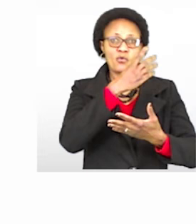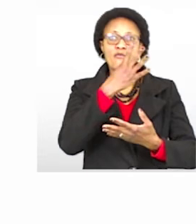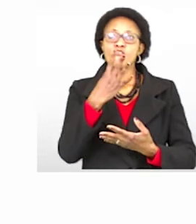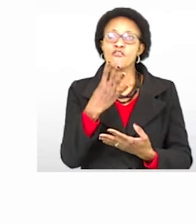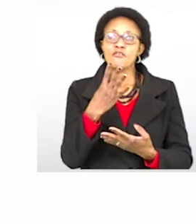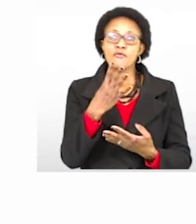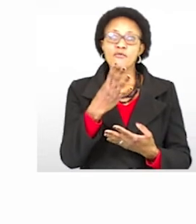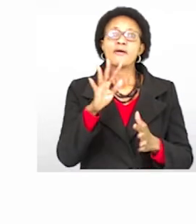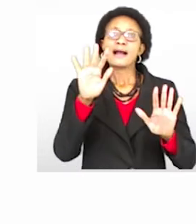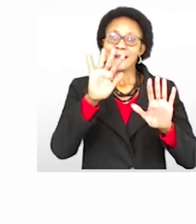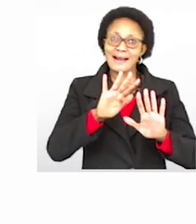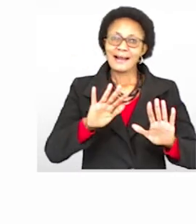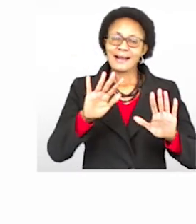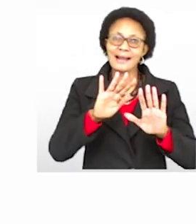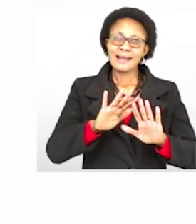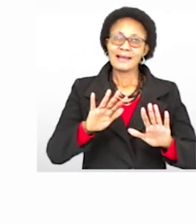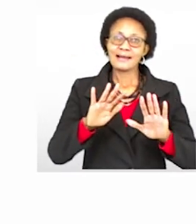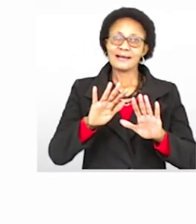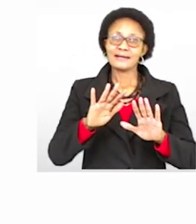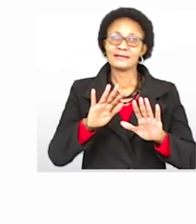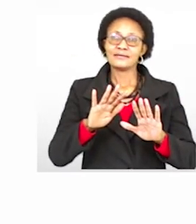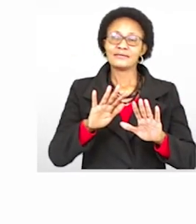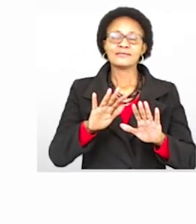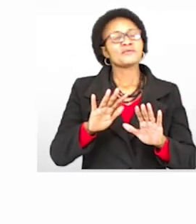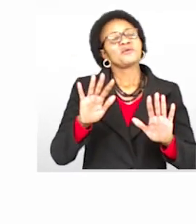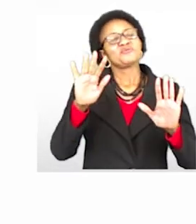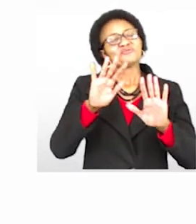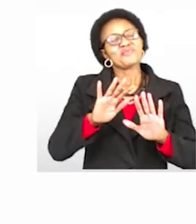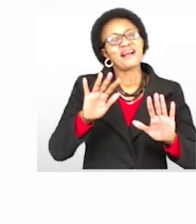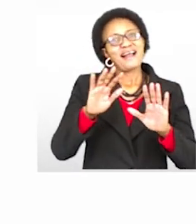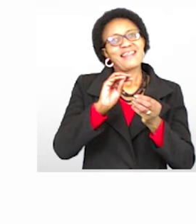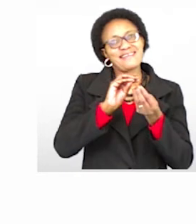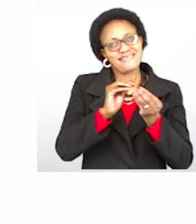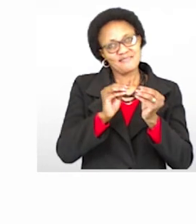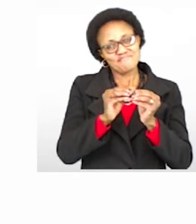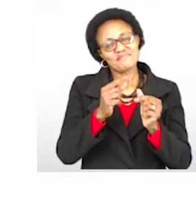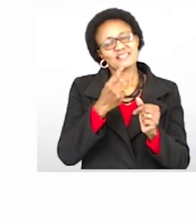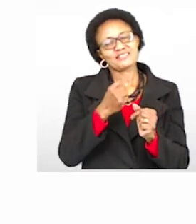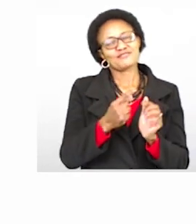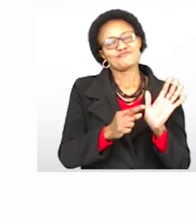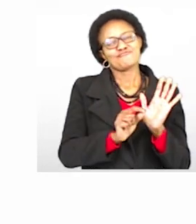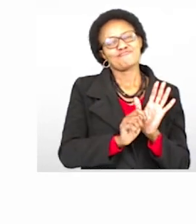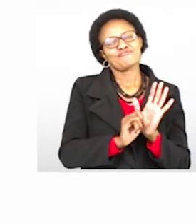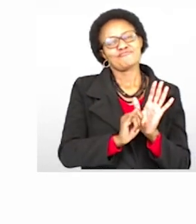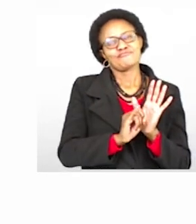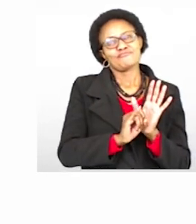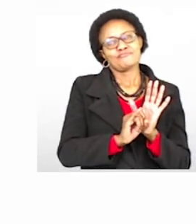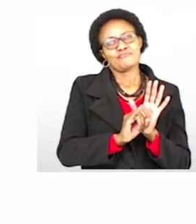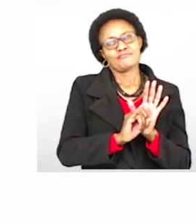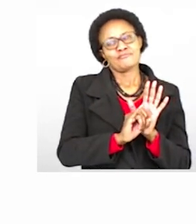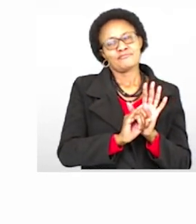still coloring, but this time we're using color codes to color the picture. Let's take a look at the